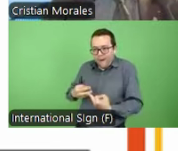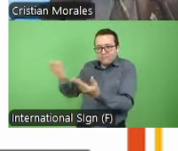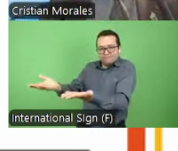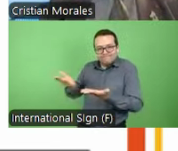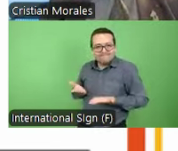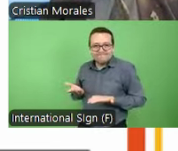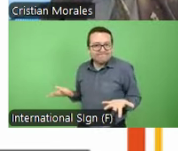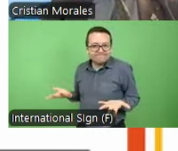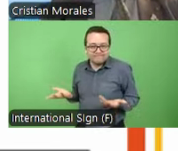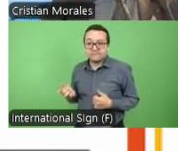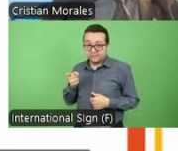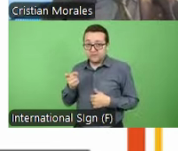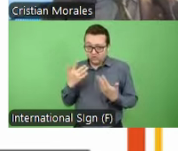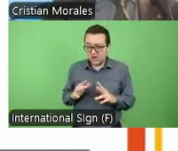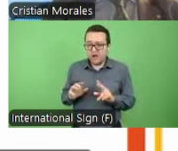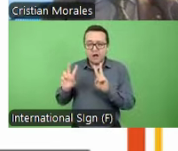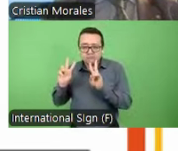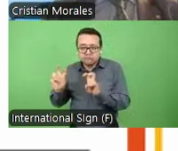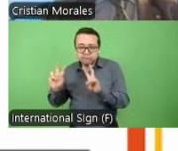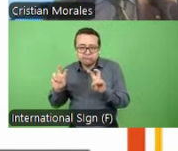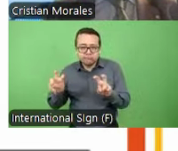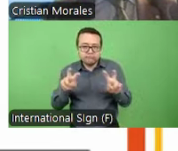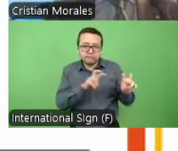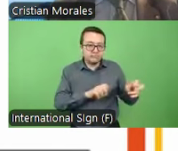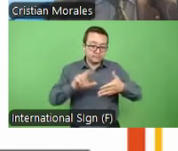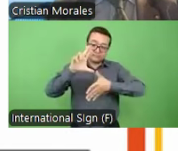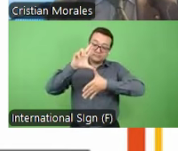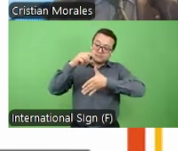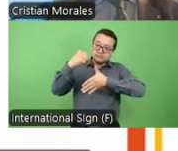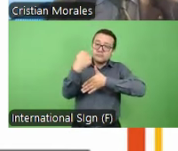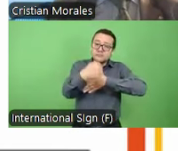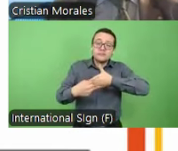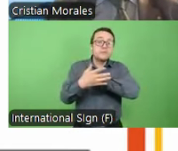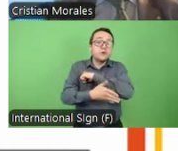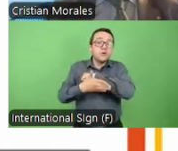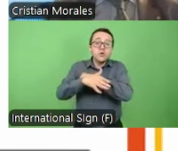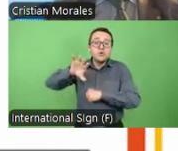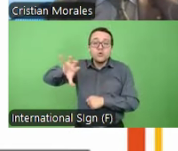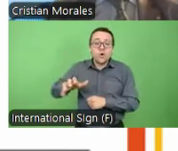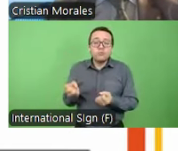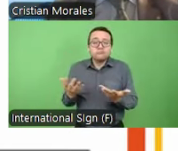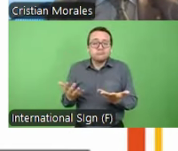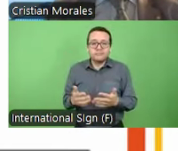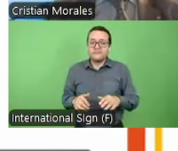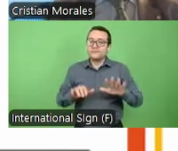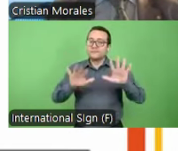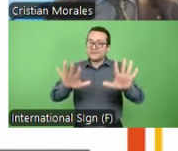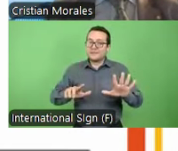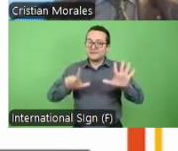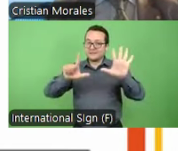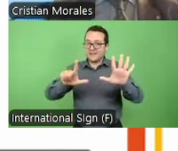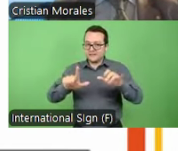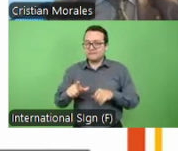we have been en able to 7 develop países in de la 17 región. countries of the El region. número más concreto es que el The most concrete number 35,2% is de that la